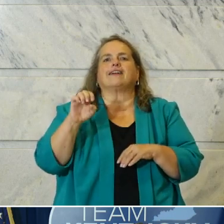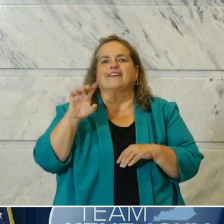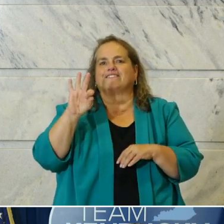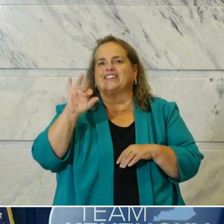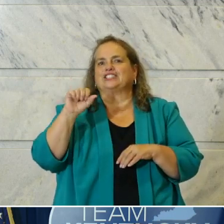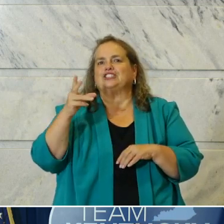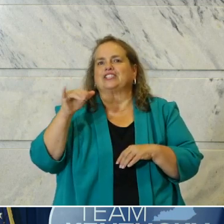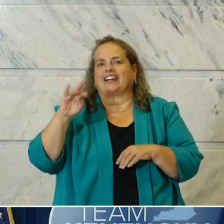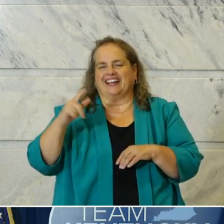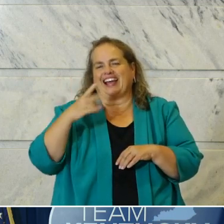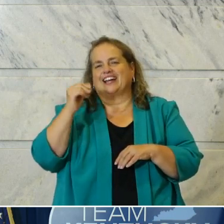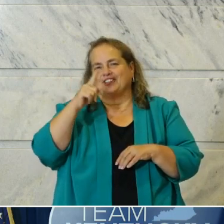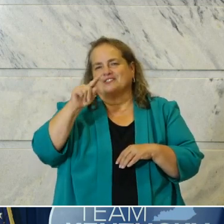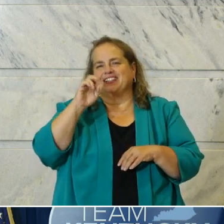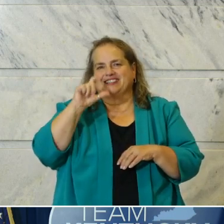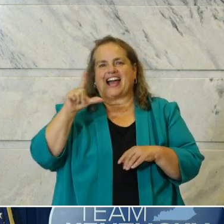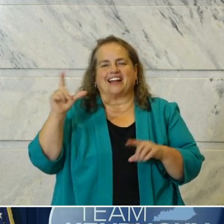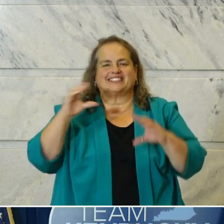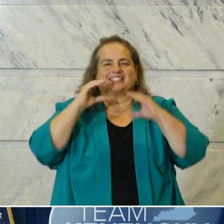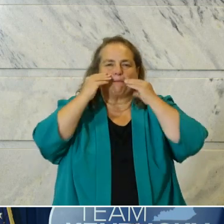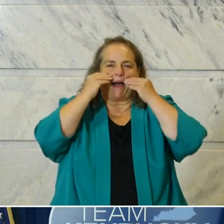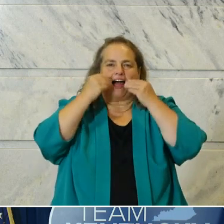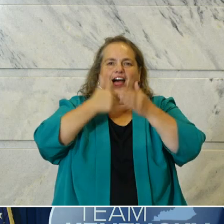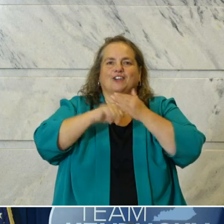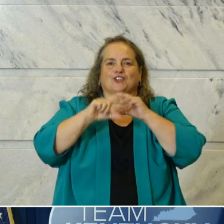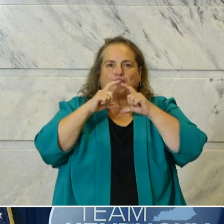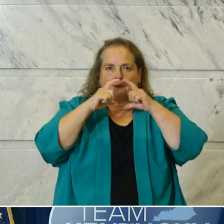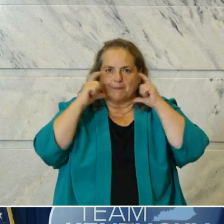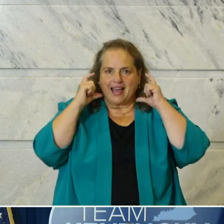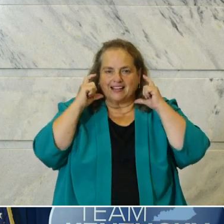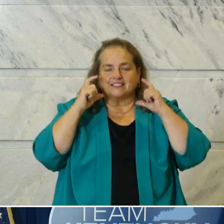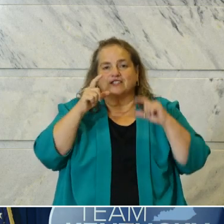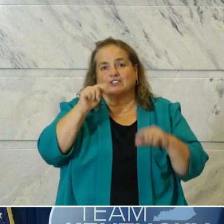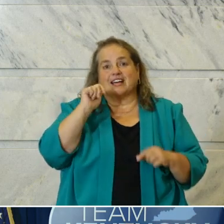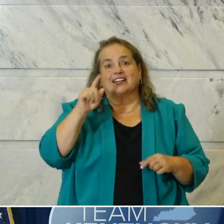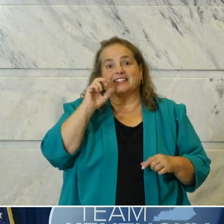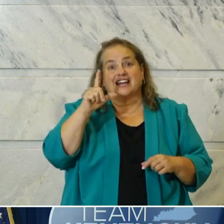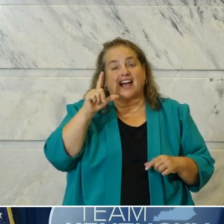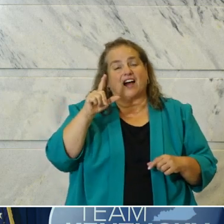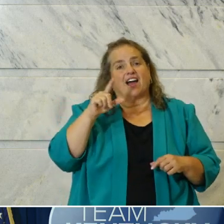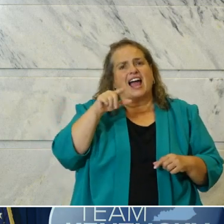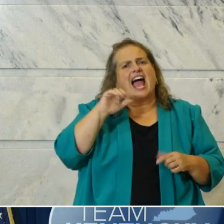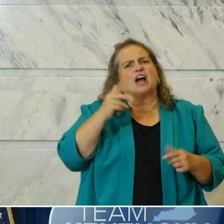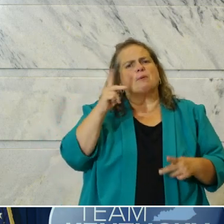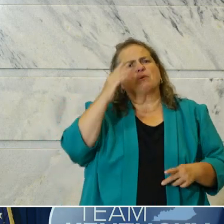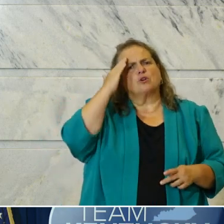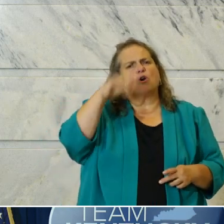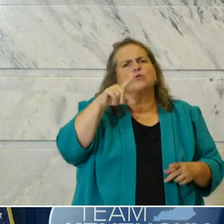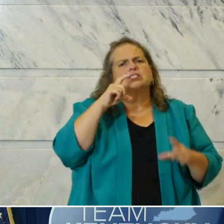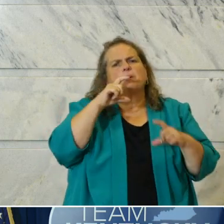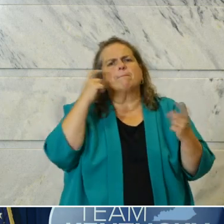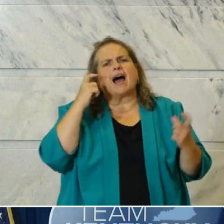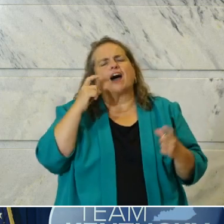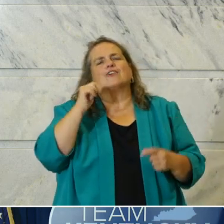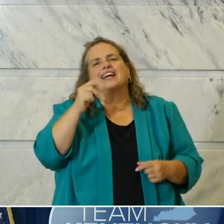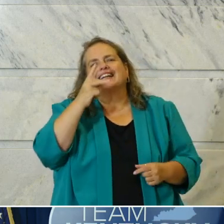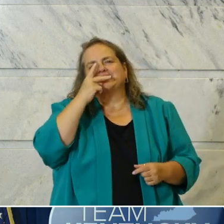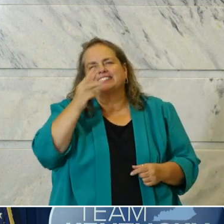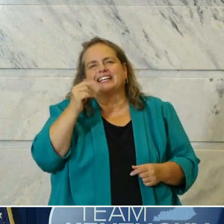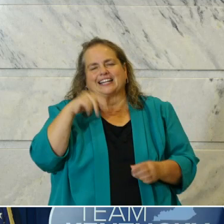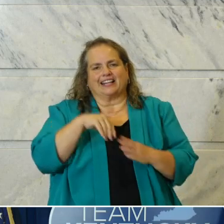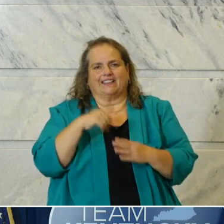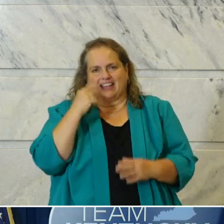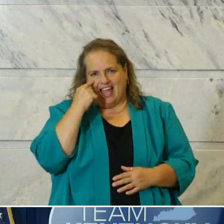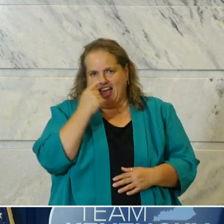there's a smile under that mask. We've talked a lot about, do you smile when somebody asks you to when you're wearing a mask? You can see it in